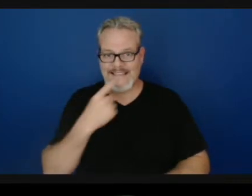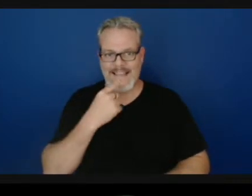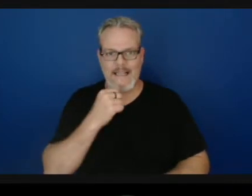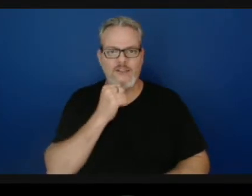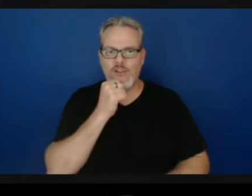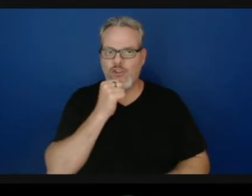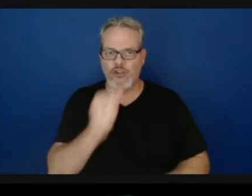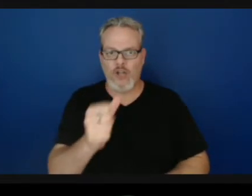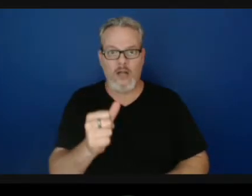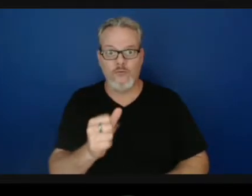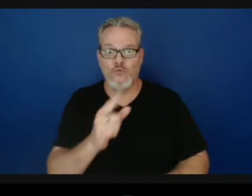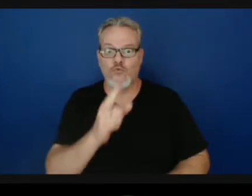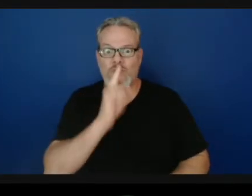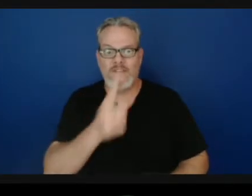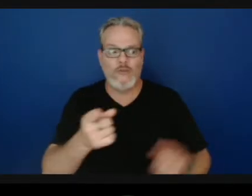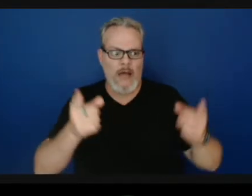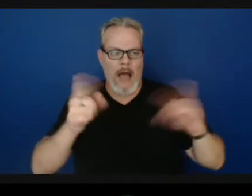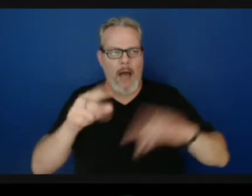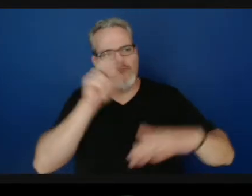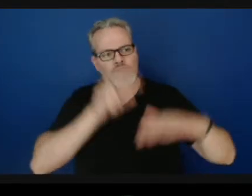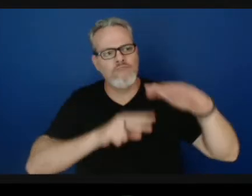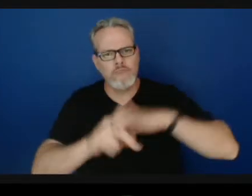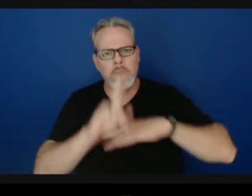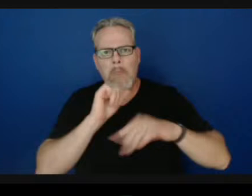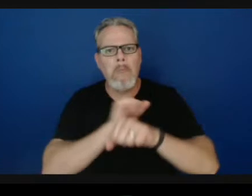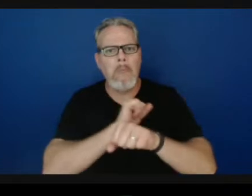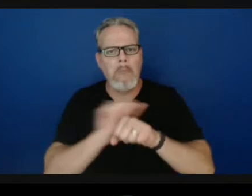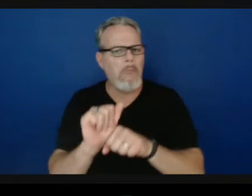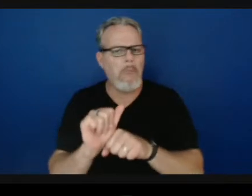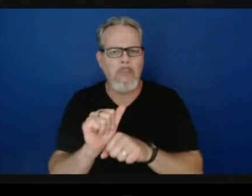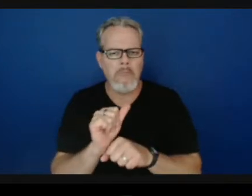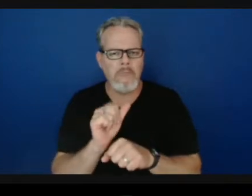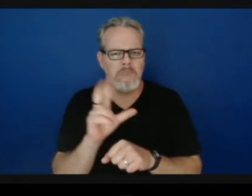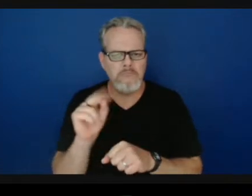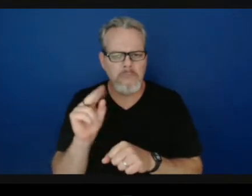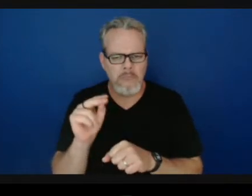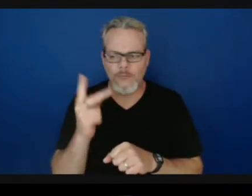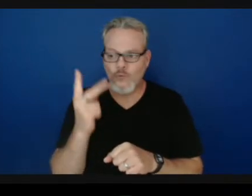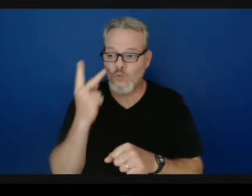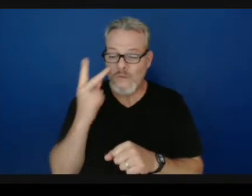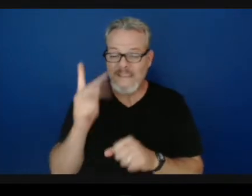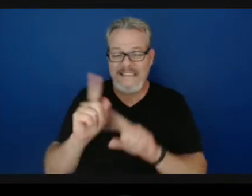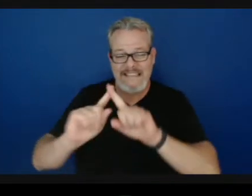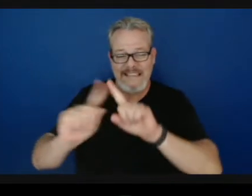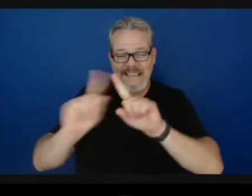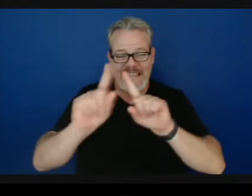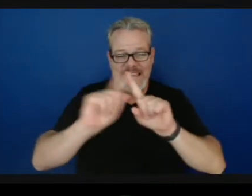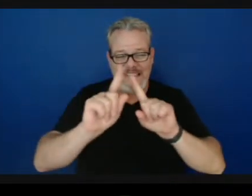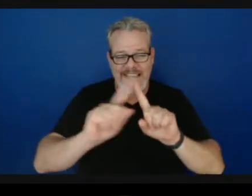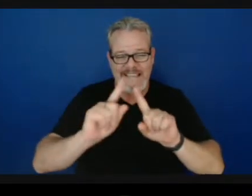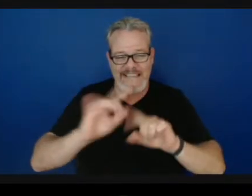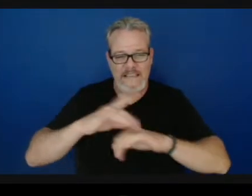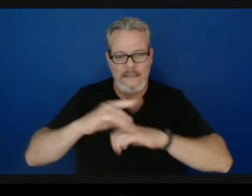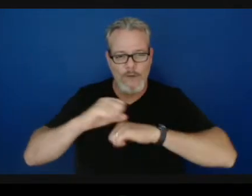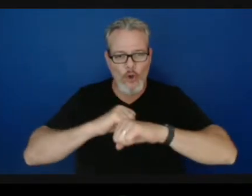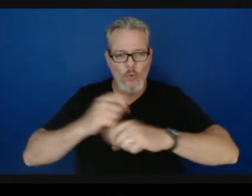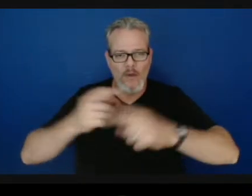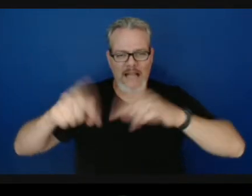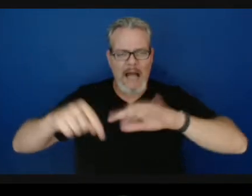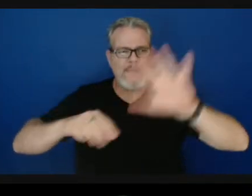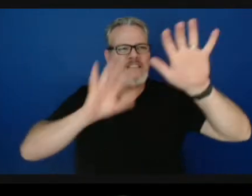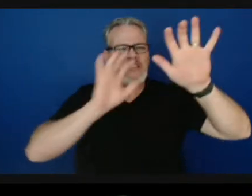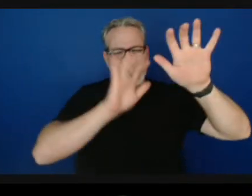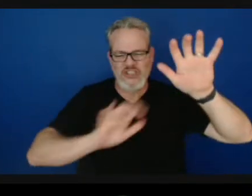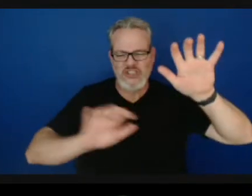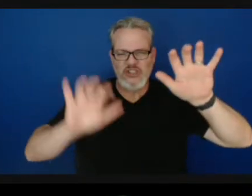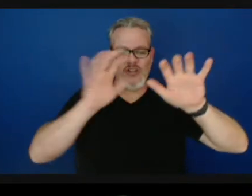that's really, I can see where the challenge is there, because we've seen earthquake counts and patterns like this, where we've said this is a pattern that looks like